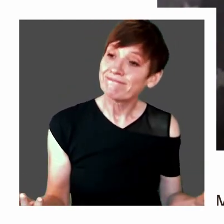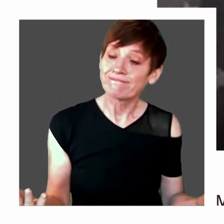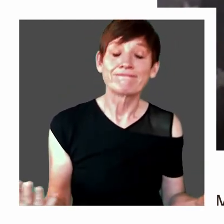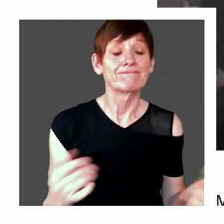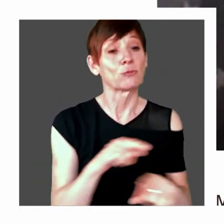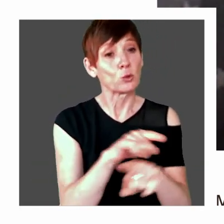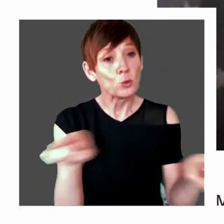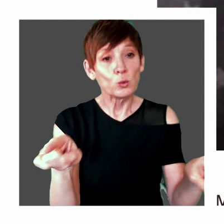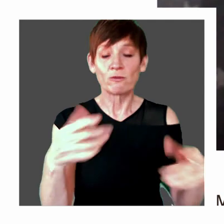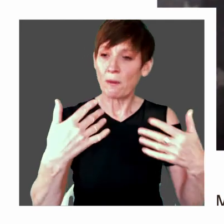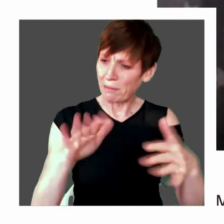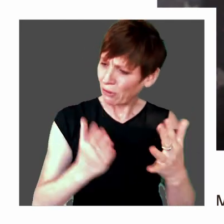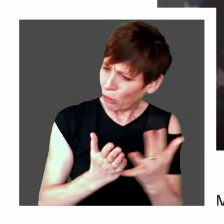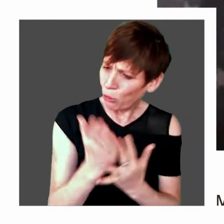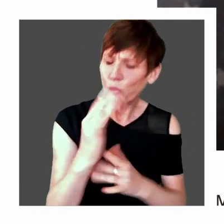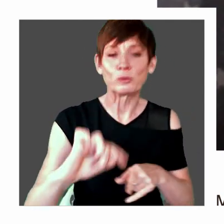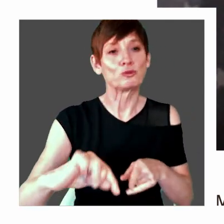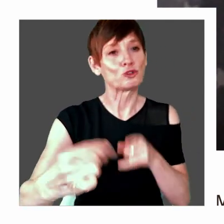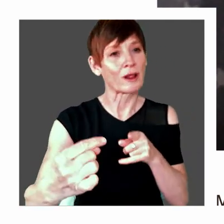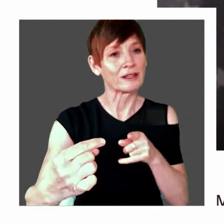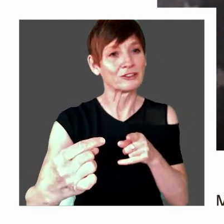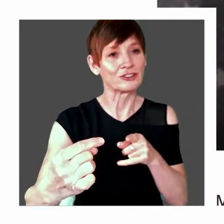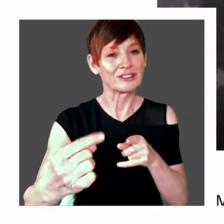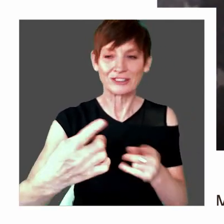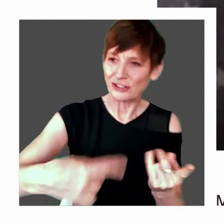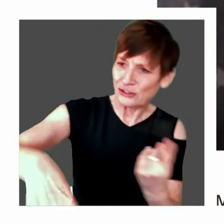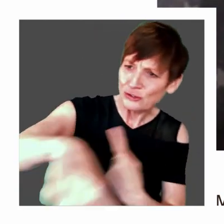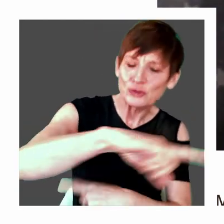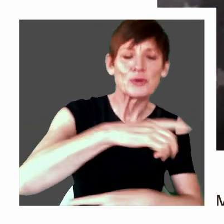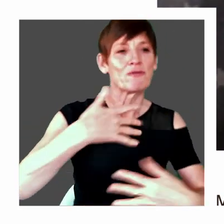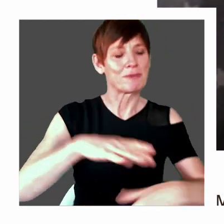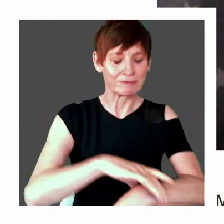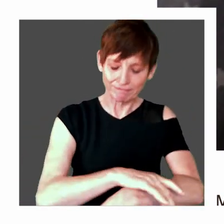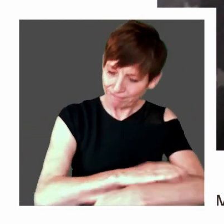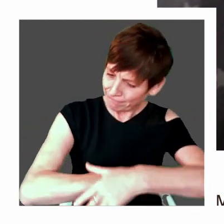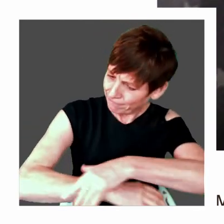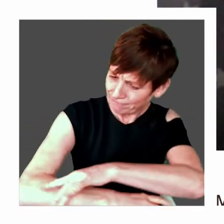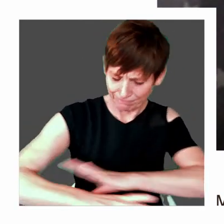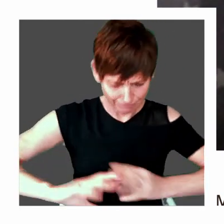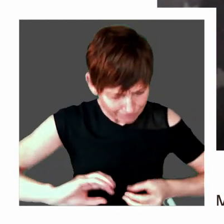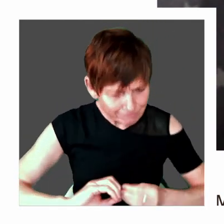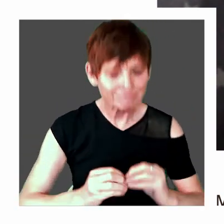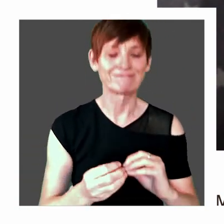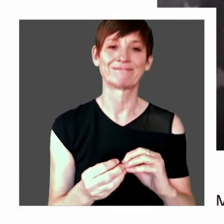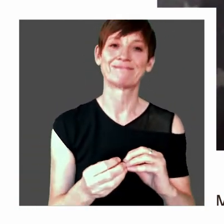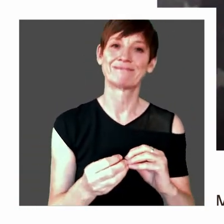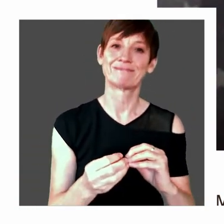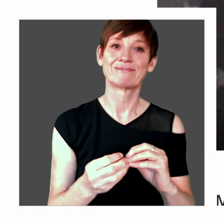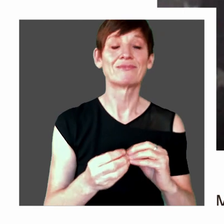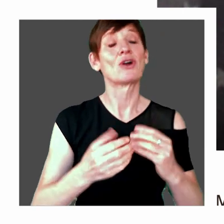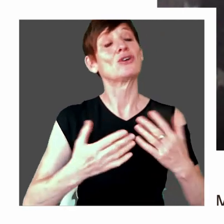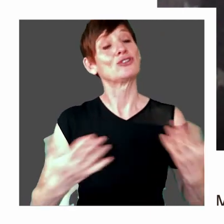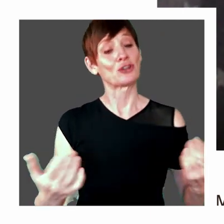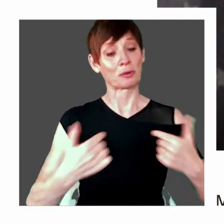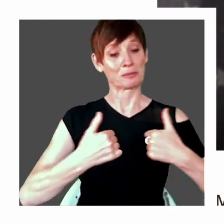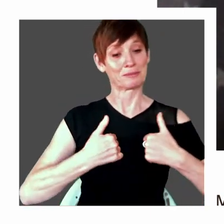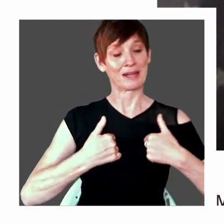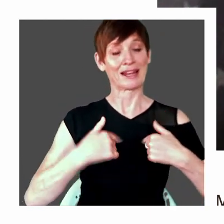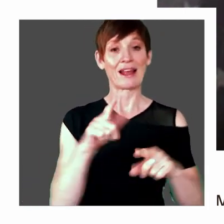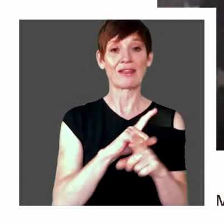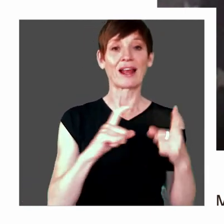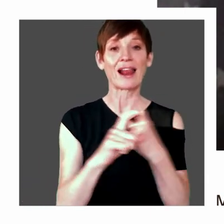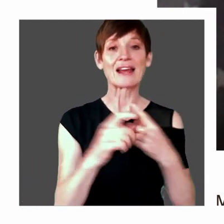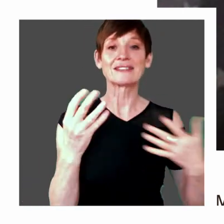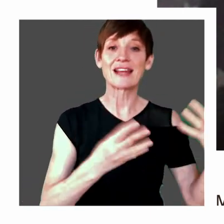them with the creativity that I would expect from graduates from Manchester School of Art. So, from a member of the class of